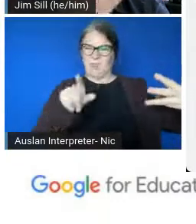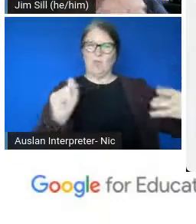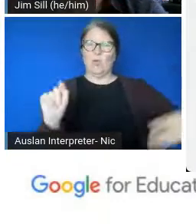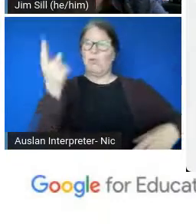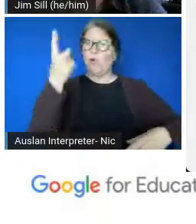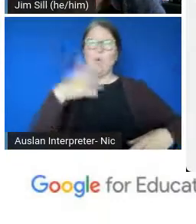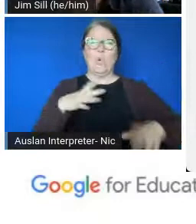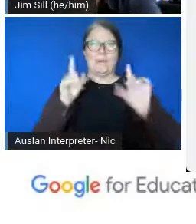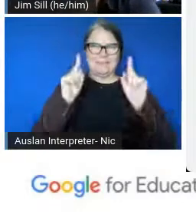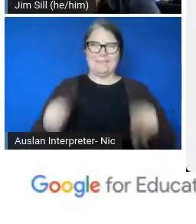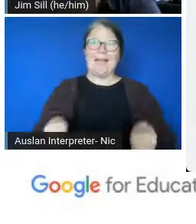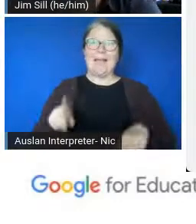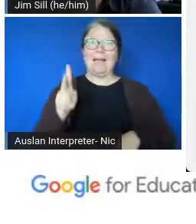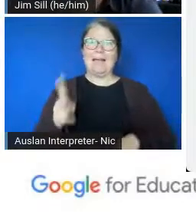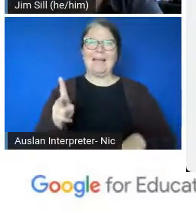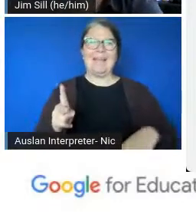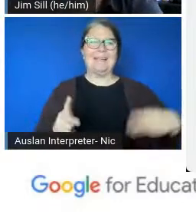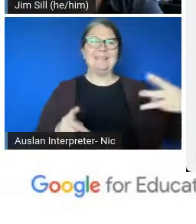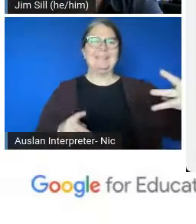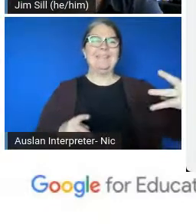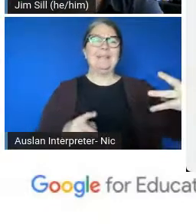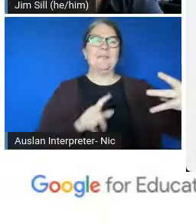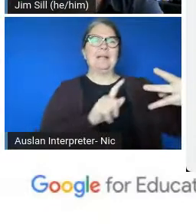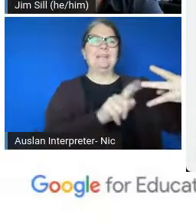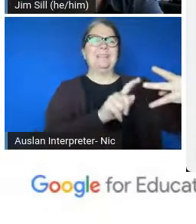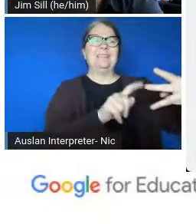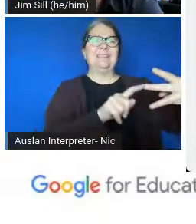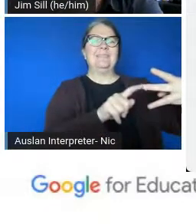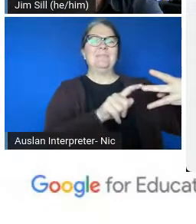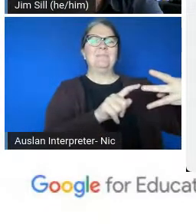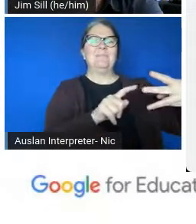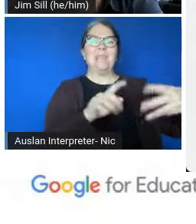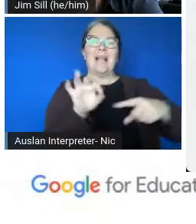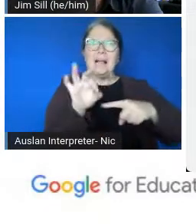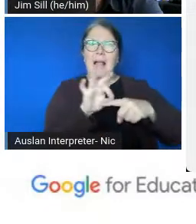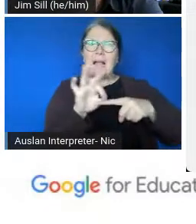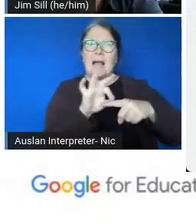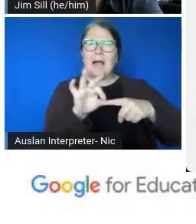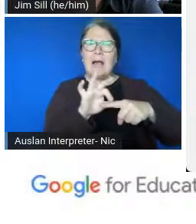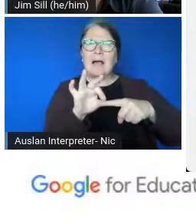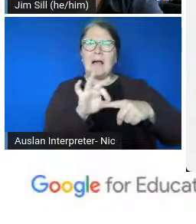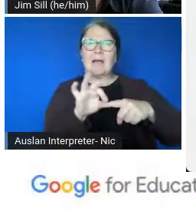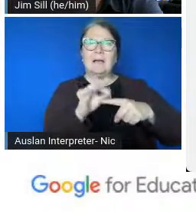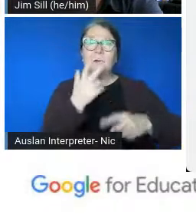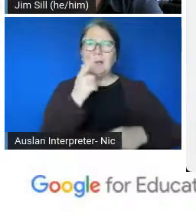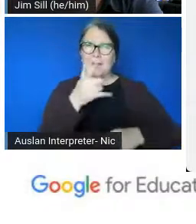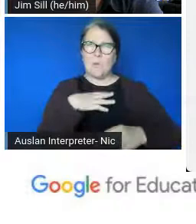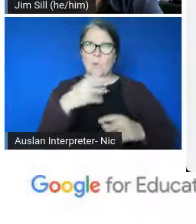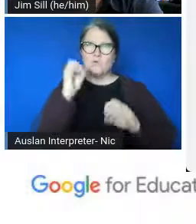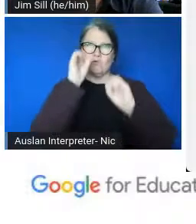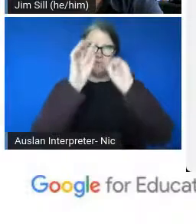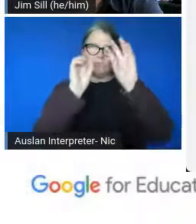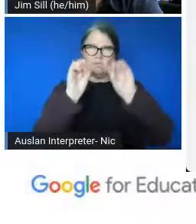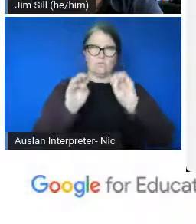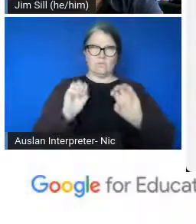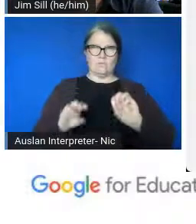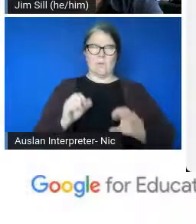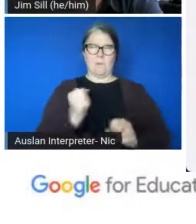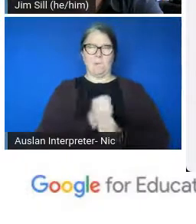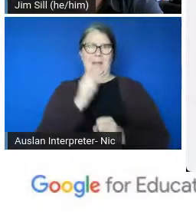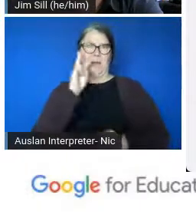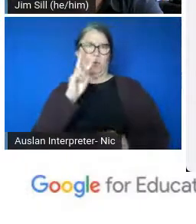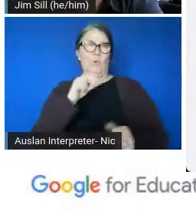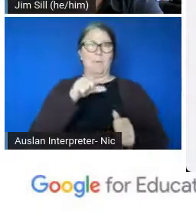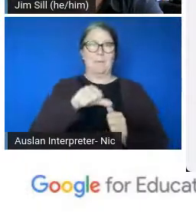it. There's also this section colors. So if you're wanting to jazz it up a little bit, I'm all about